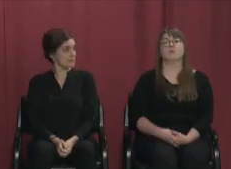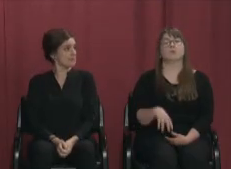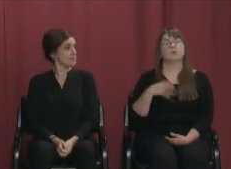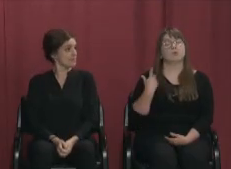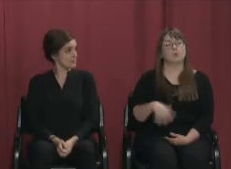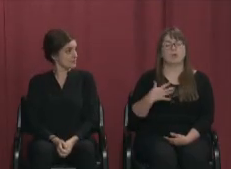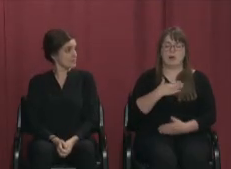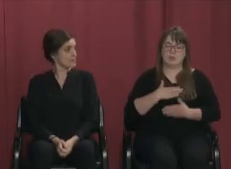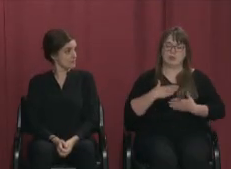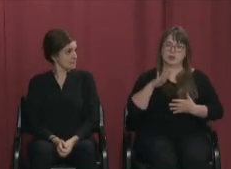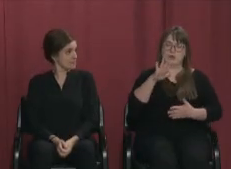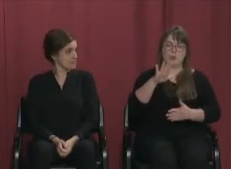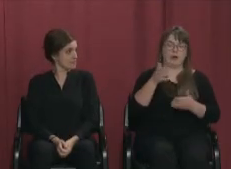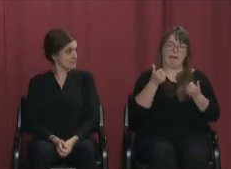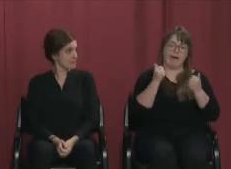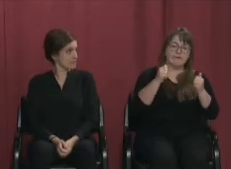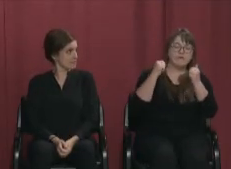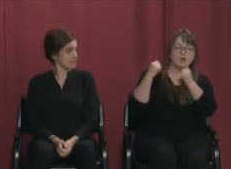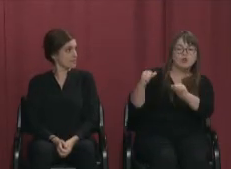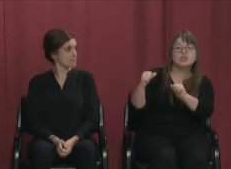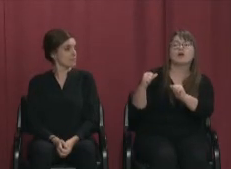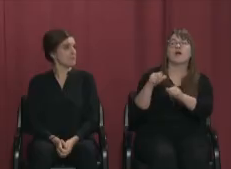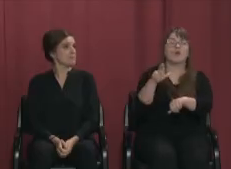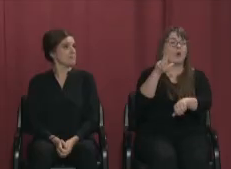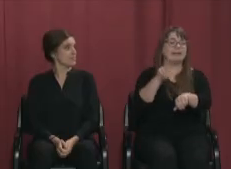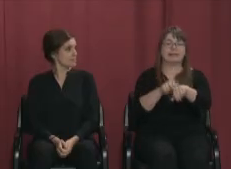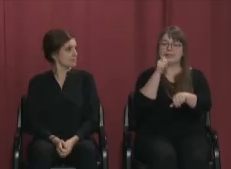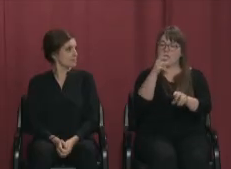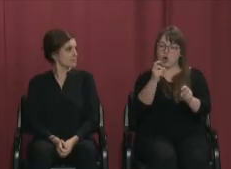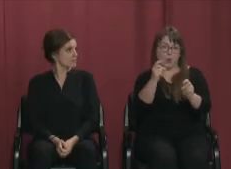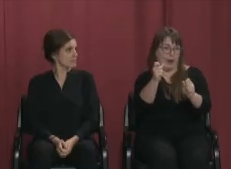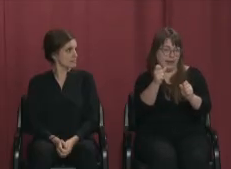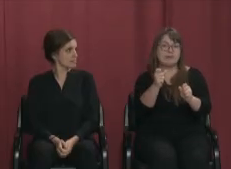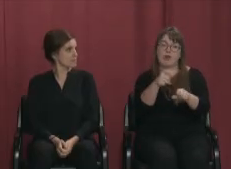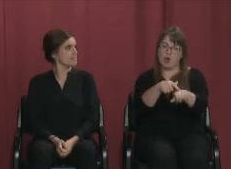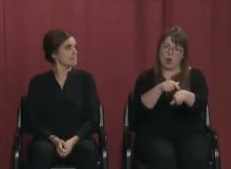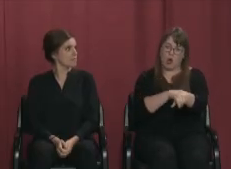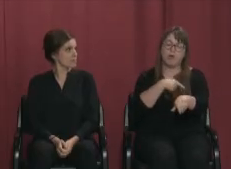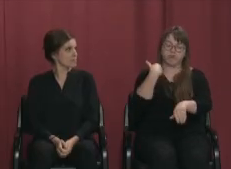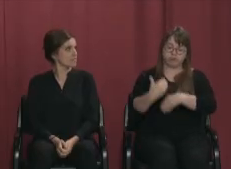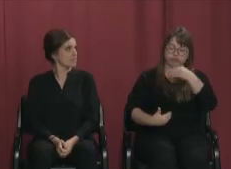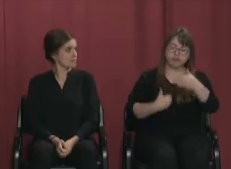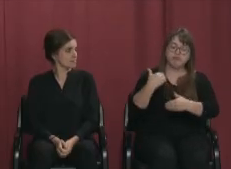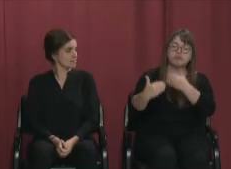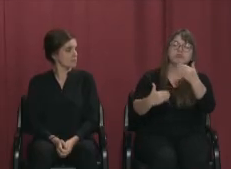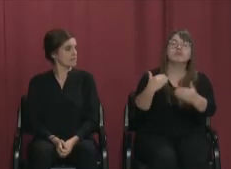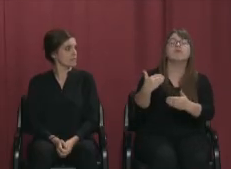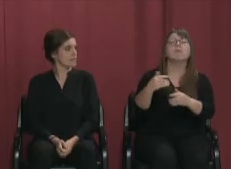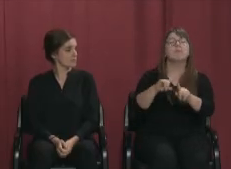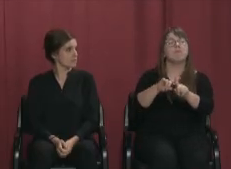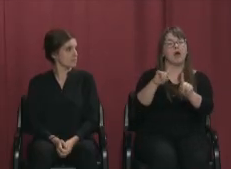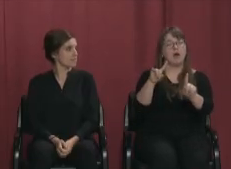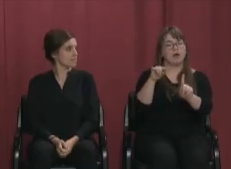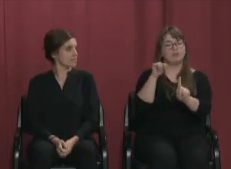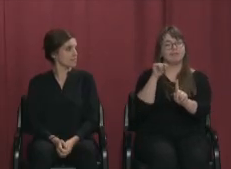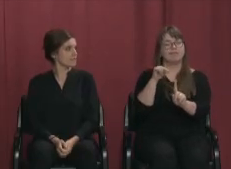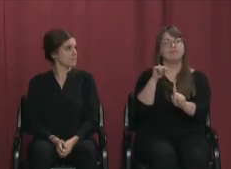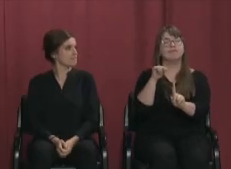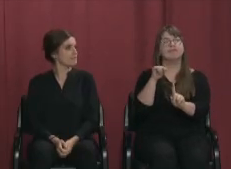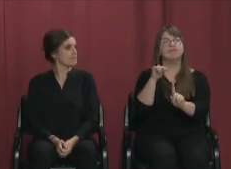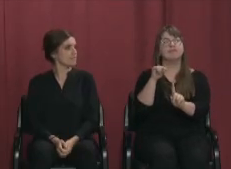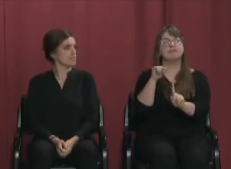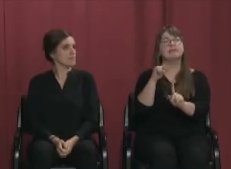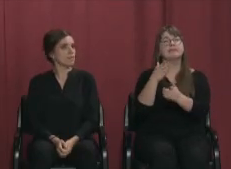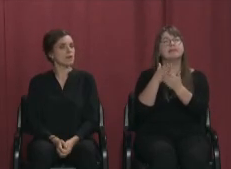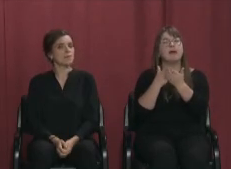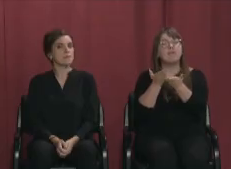effort that's taken, and of course it doesn't happen overnight. It takes some time to get there. Are there things that